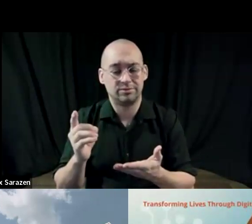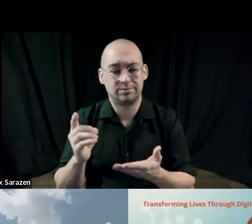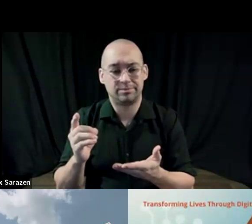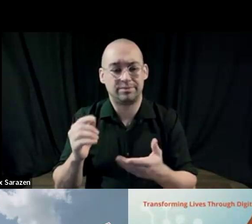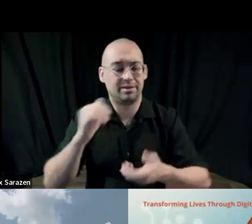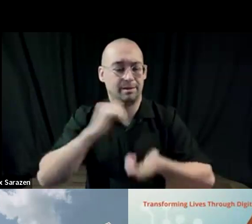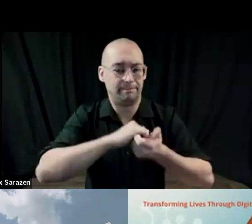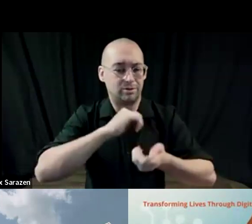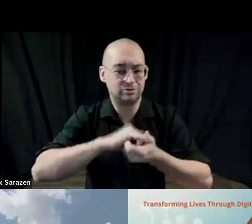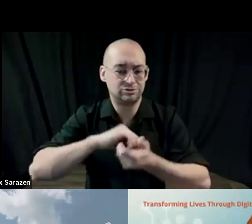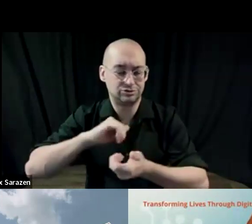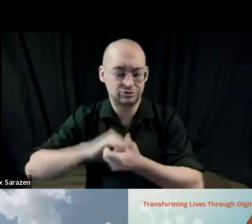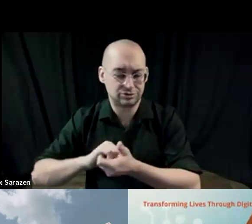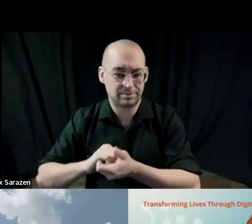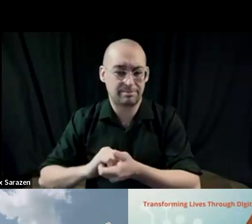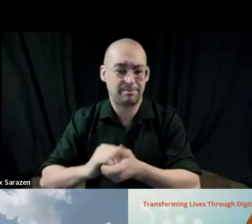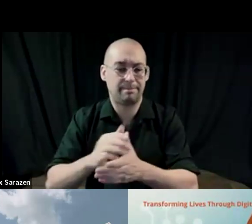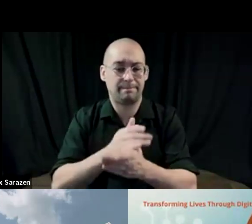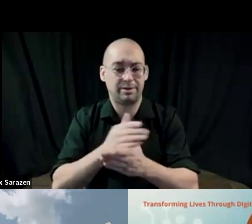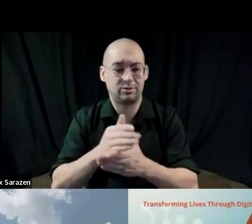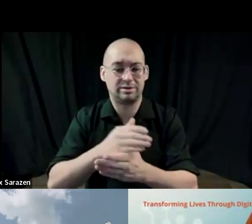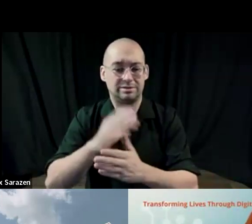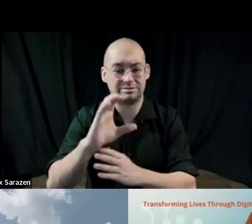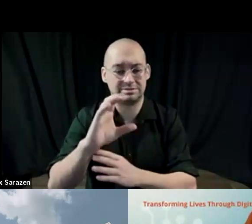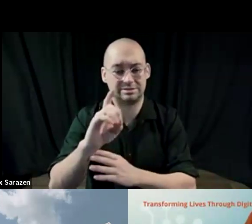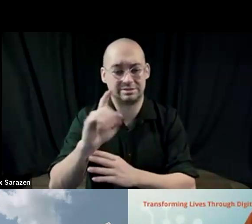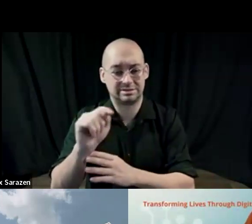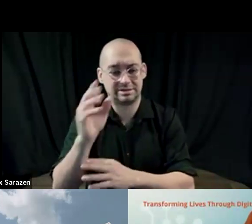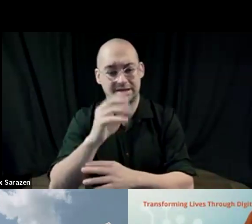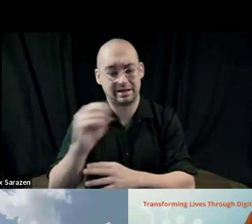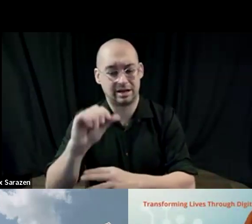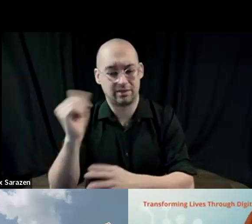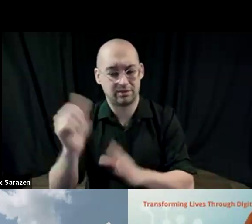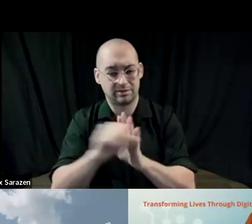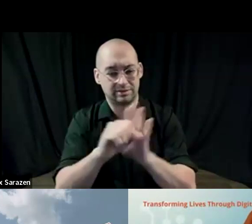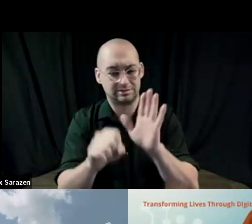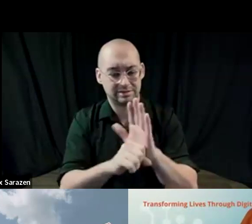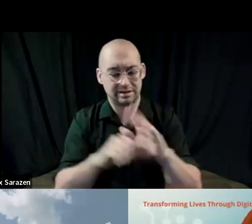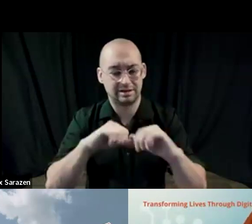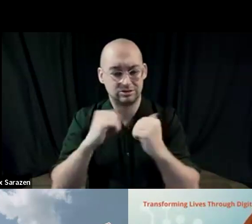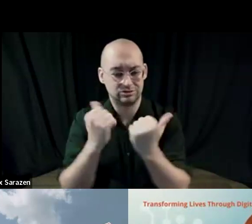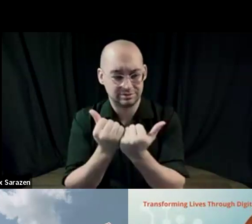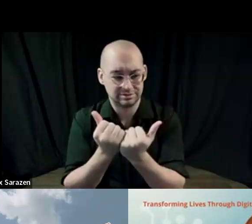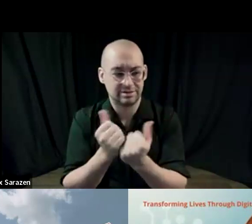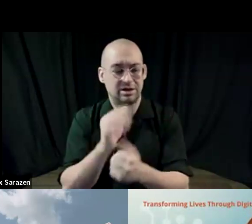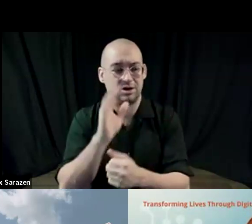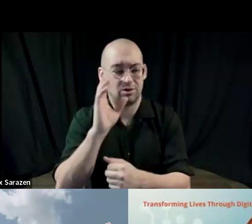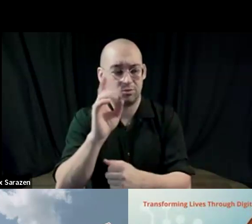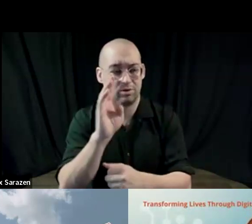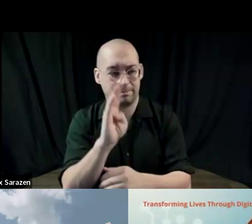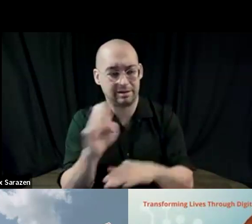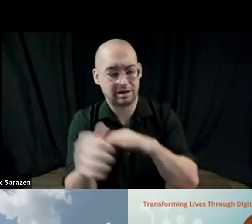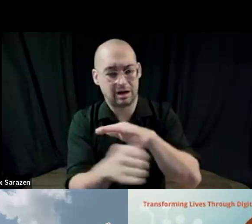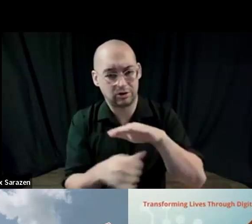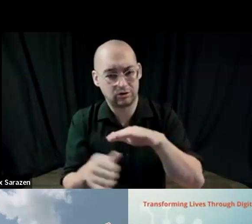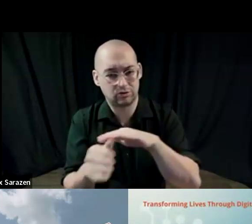partnerships, between CDT and other state agencies that would be under the auspices of,